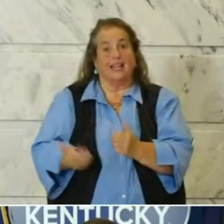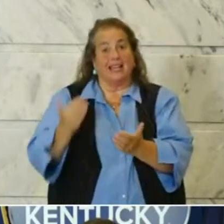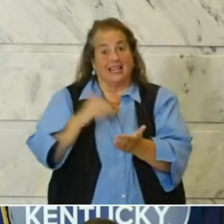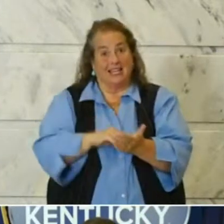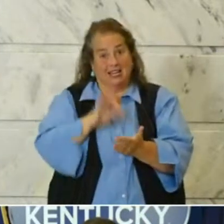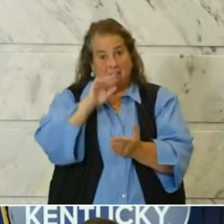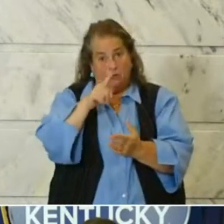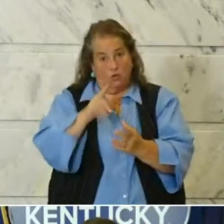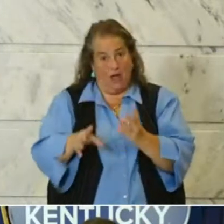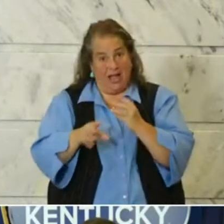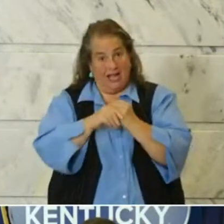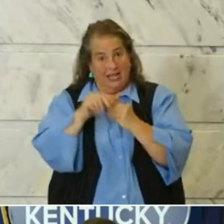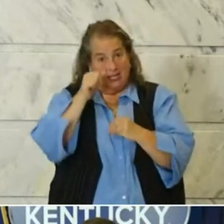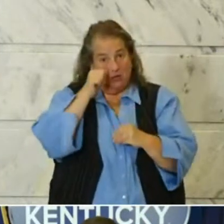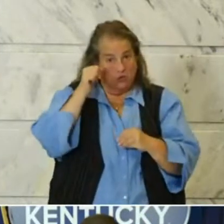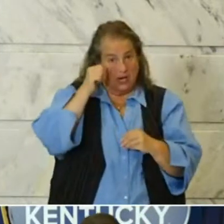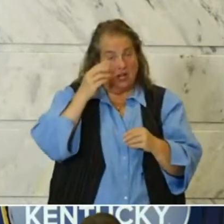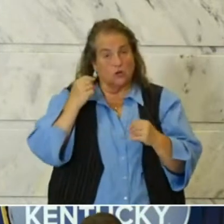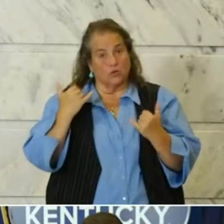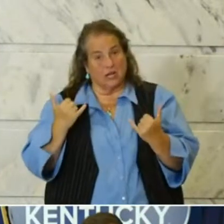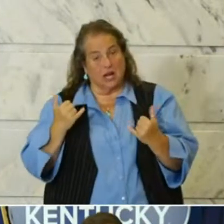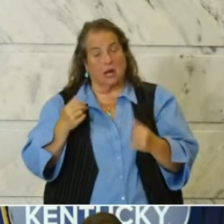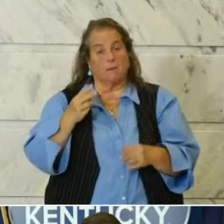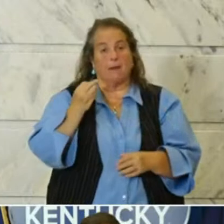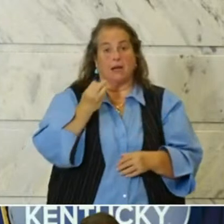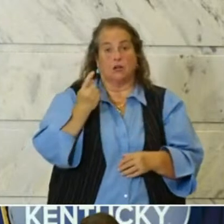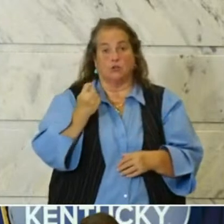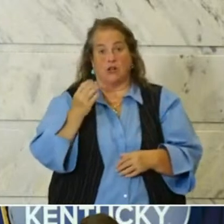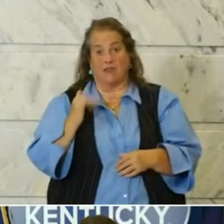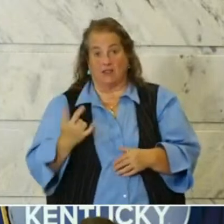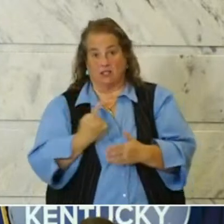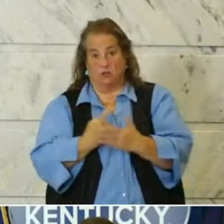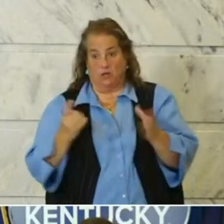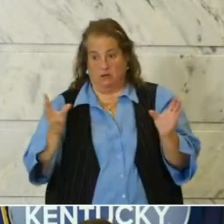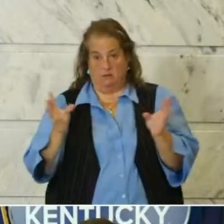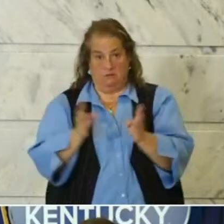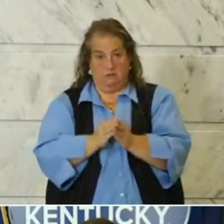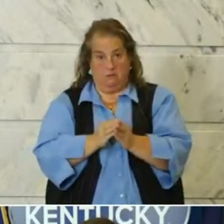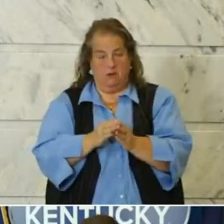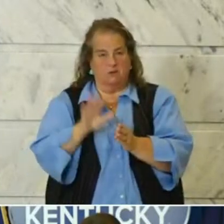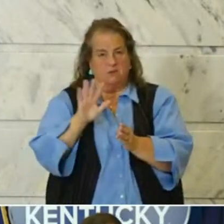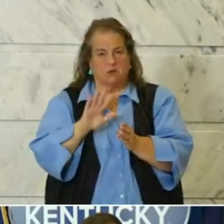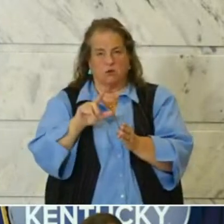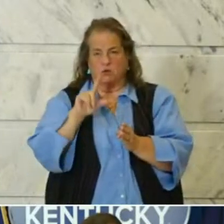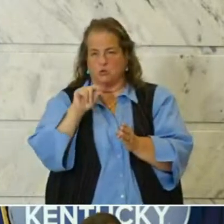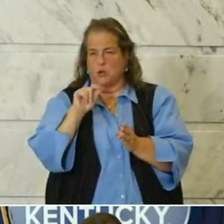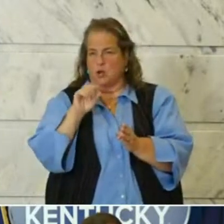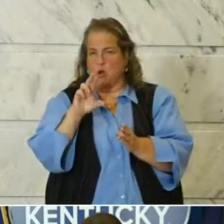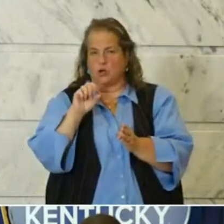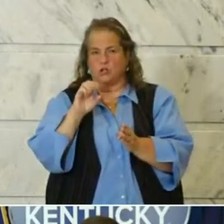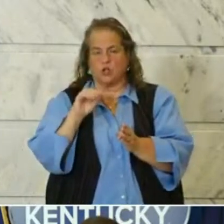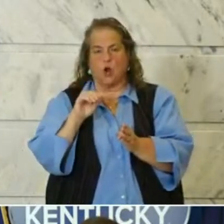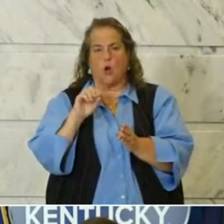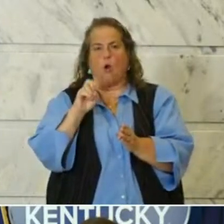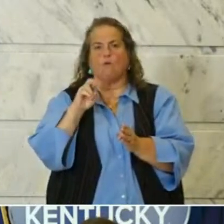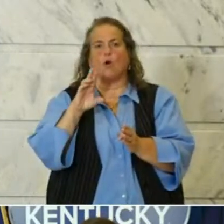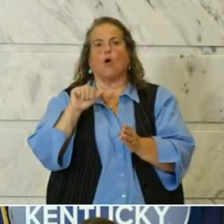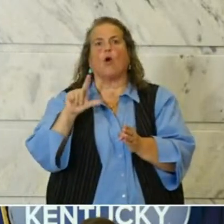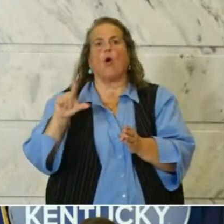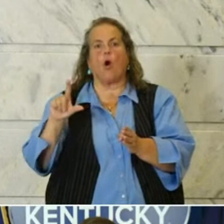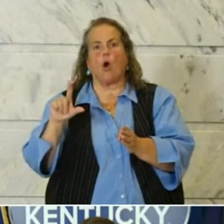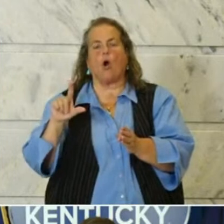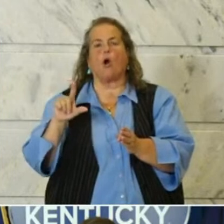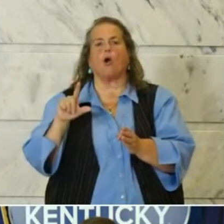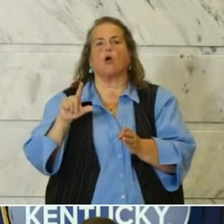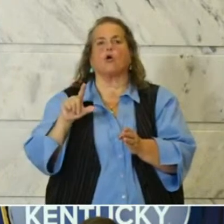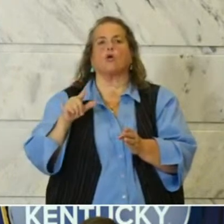add yesterday and today, Monday and Tuesday of this week, it's about 20 or so overall